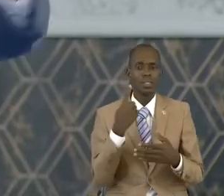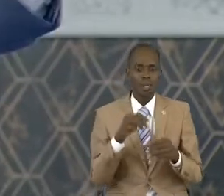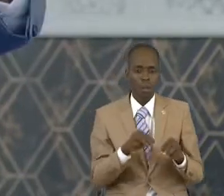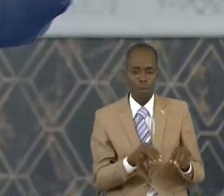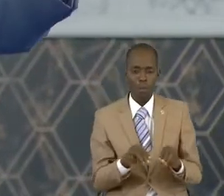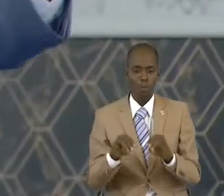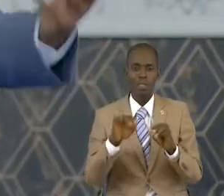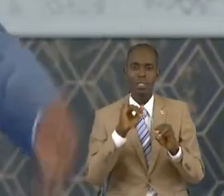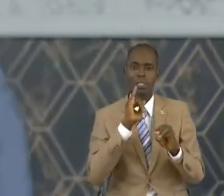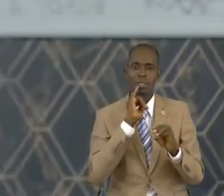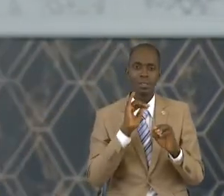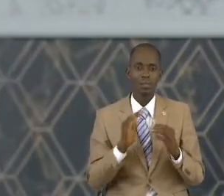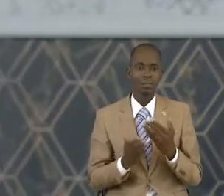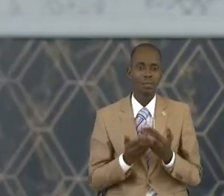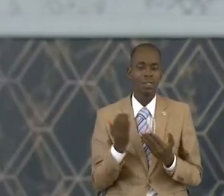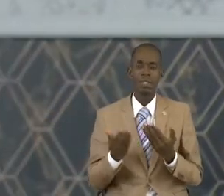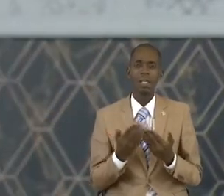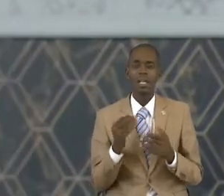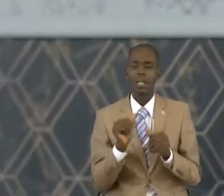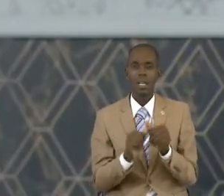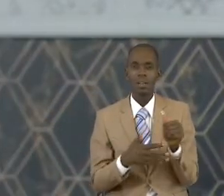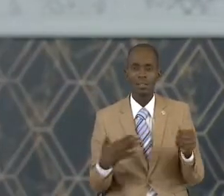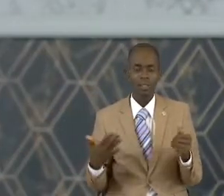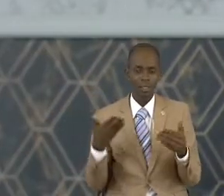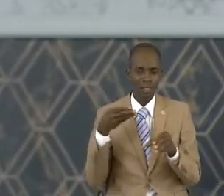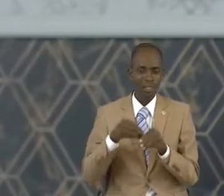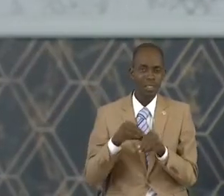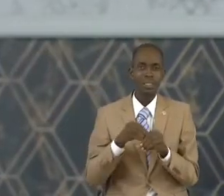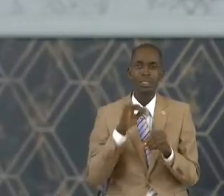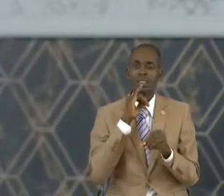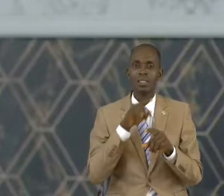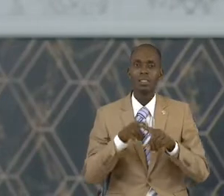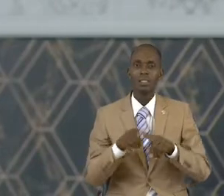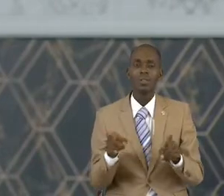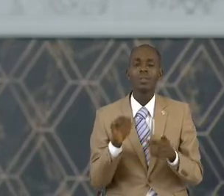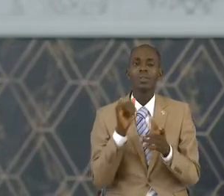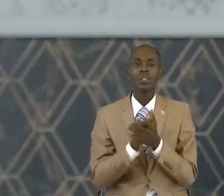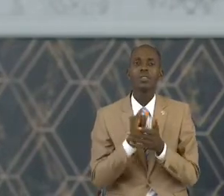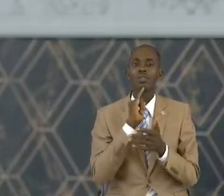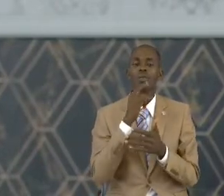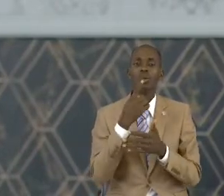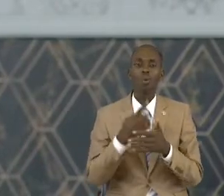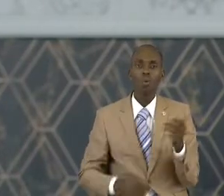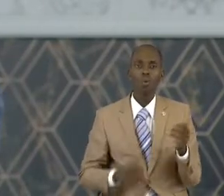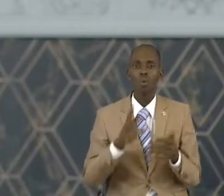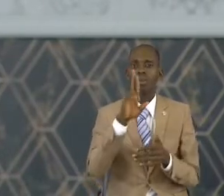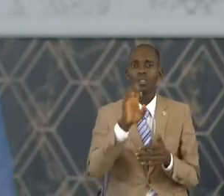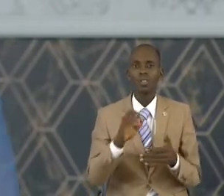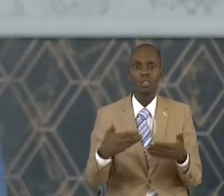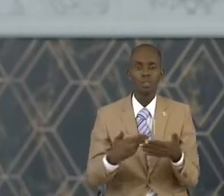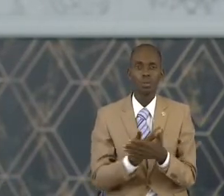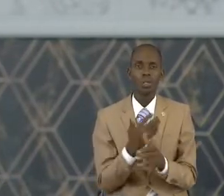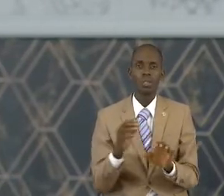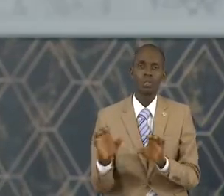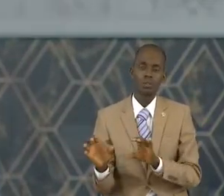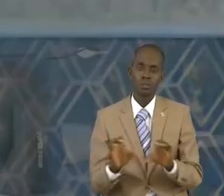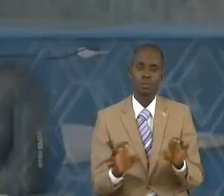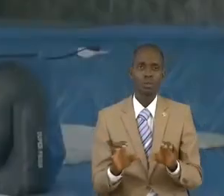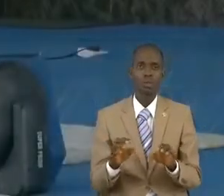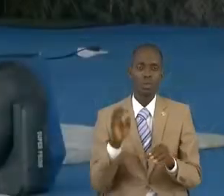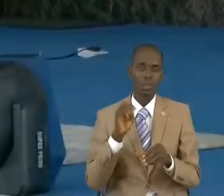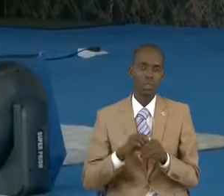And everything there is different. That's what renewal does in our